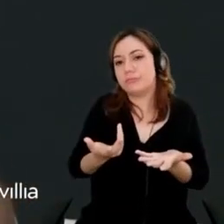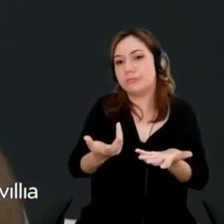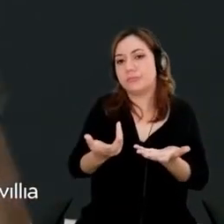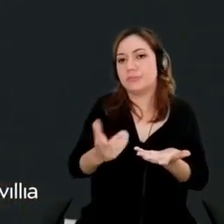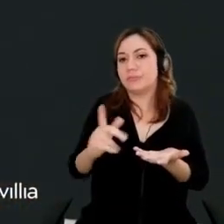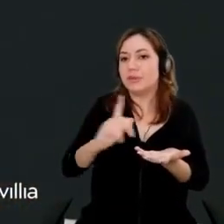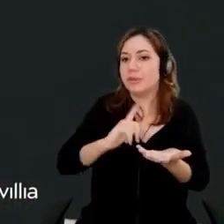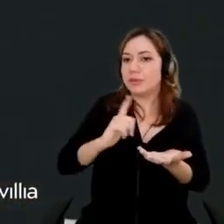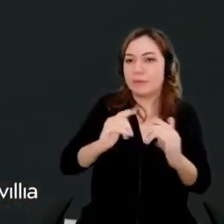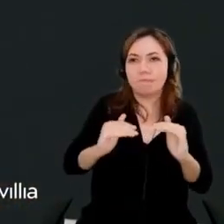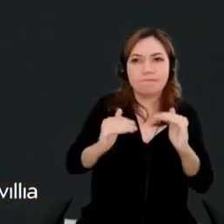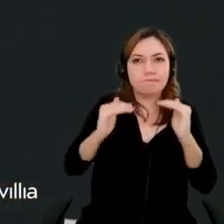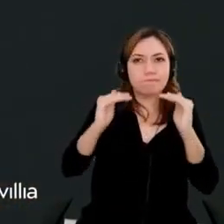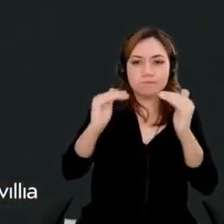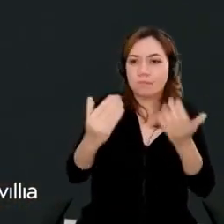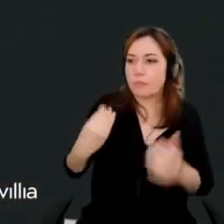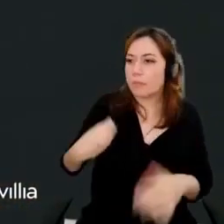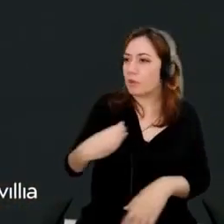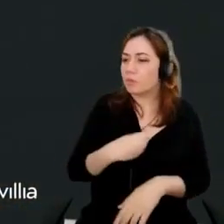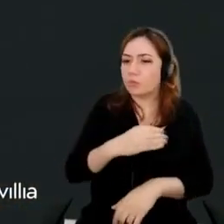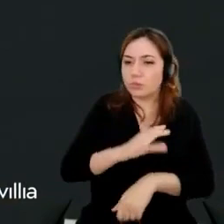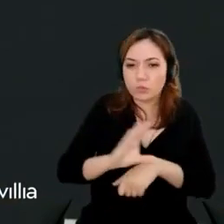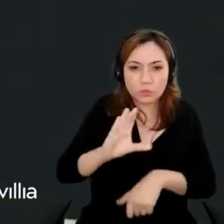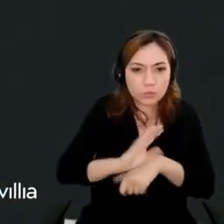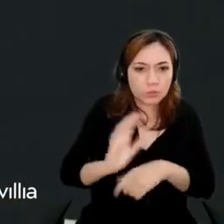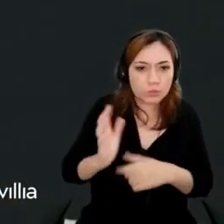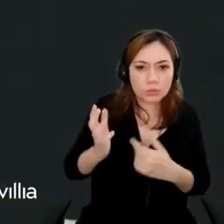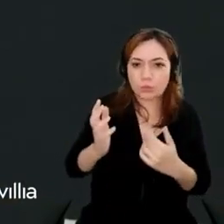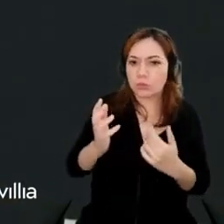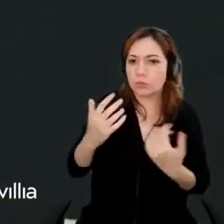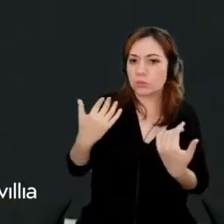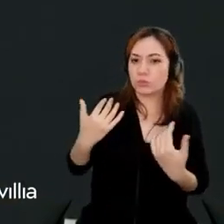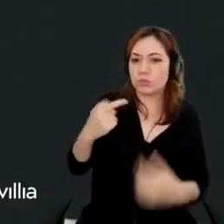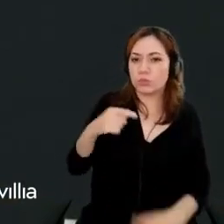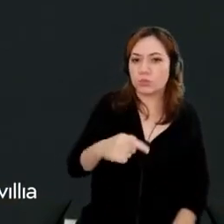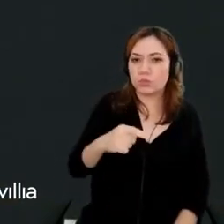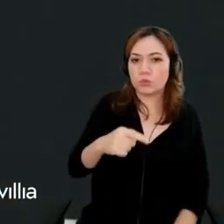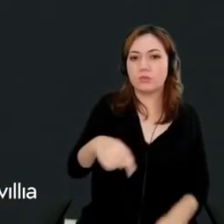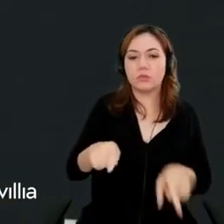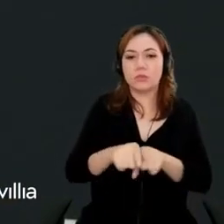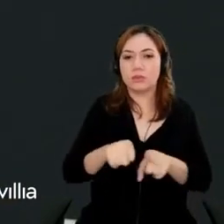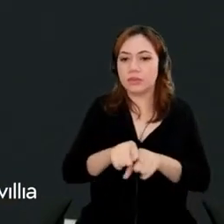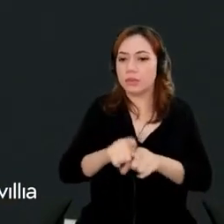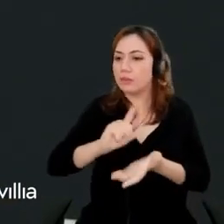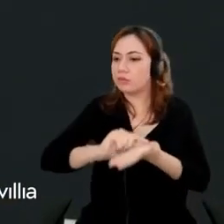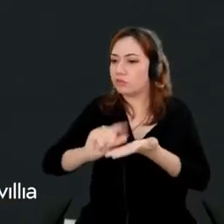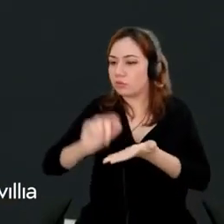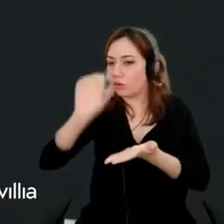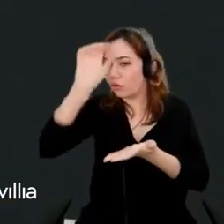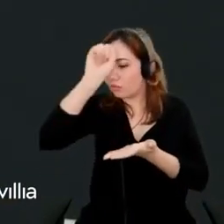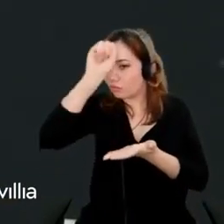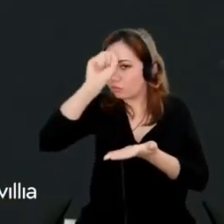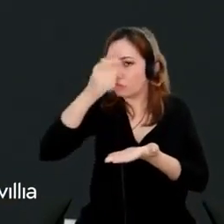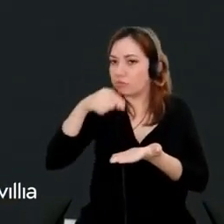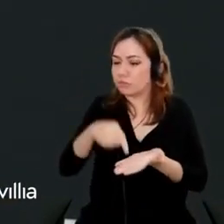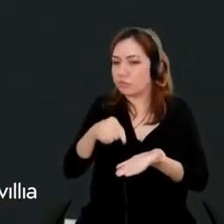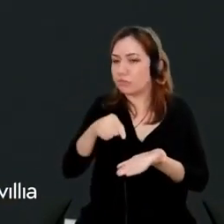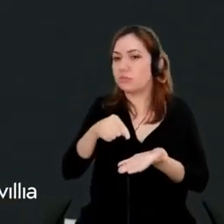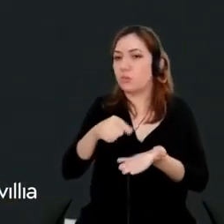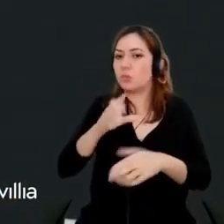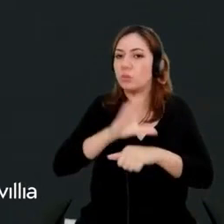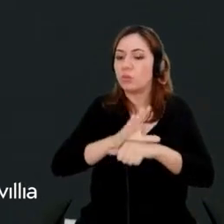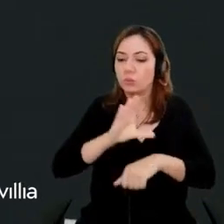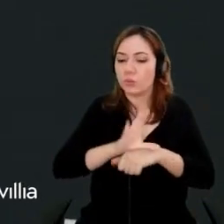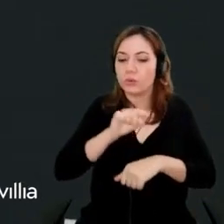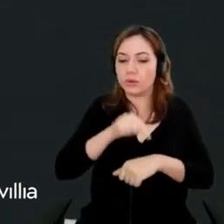course to digital learning courses. That it's different.